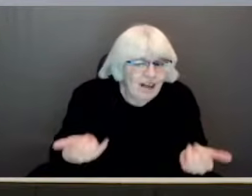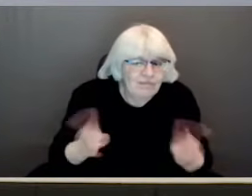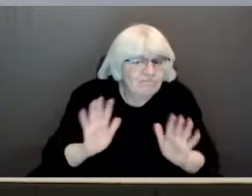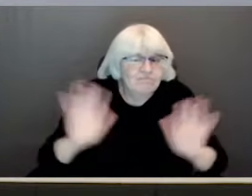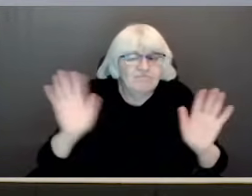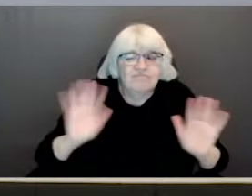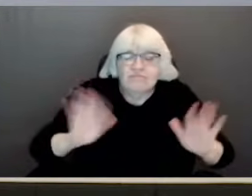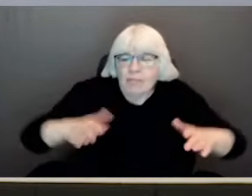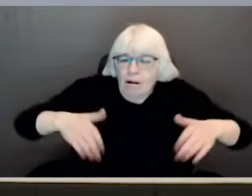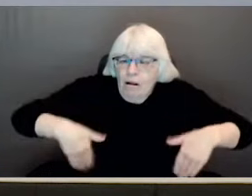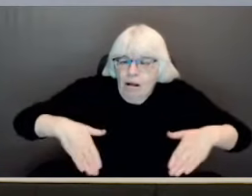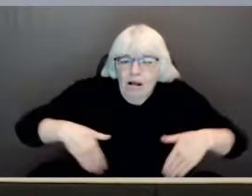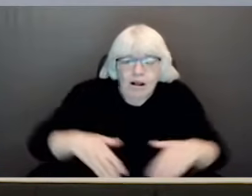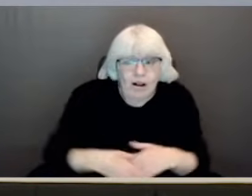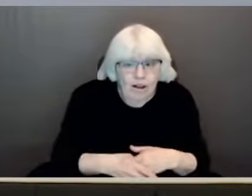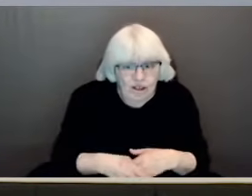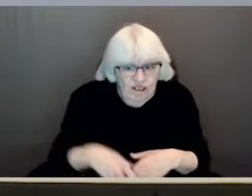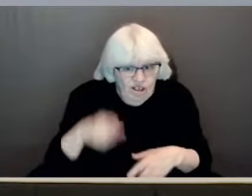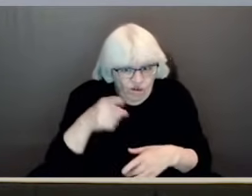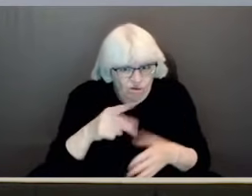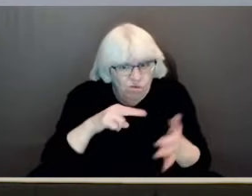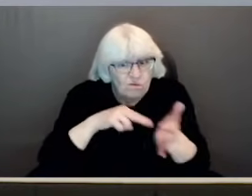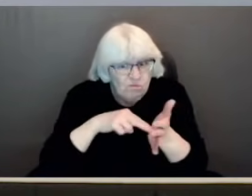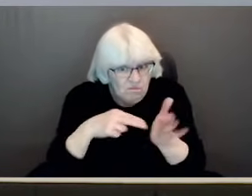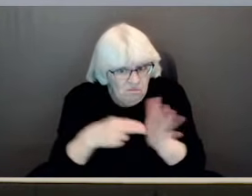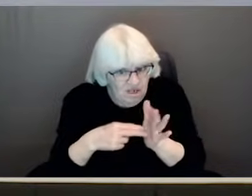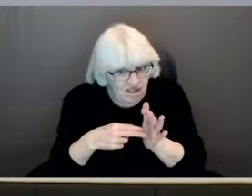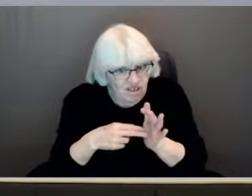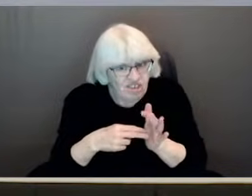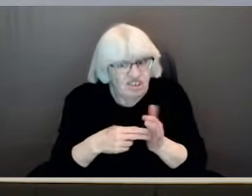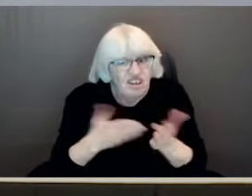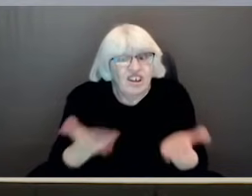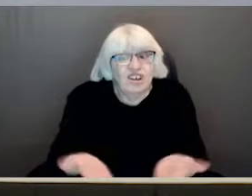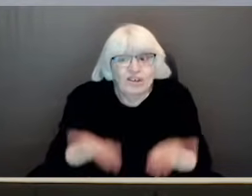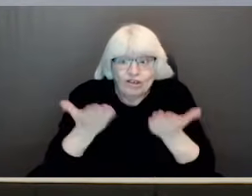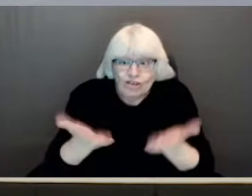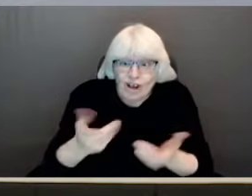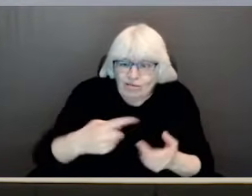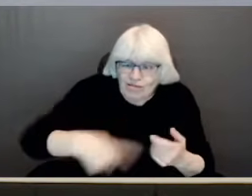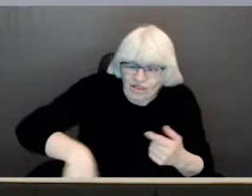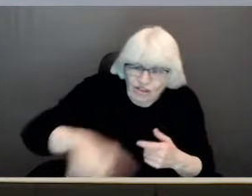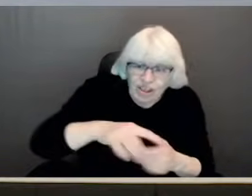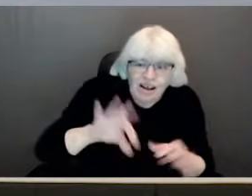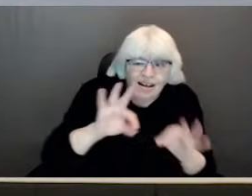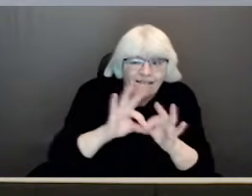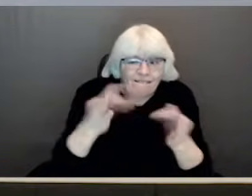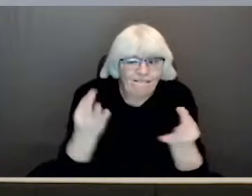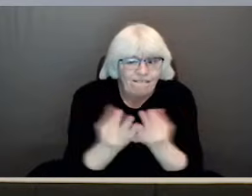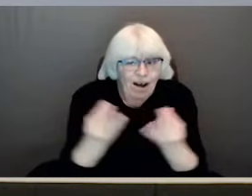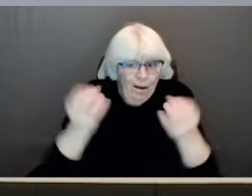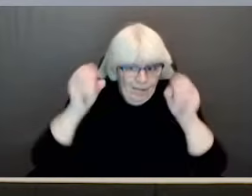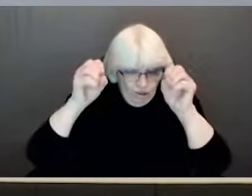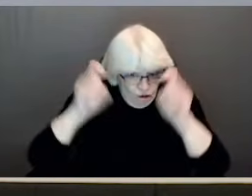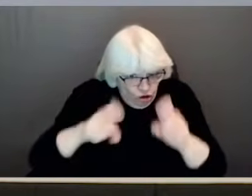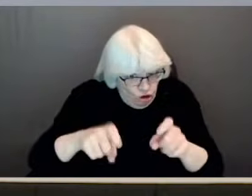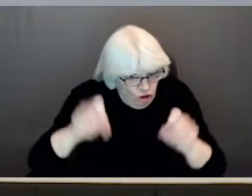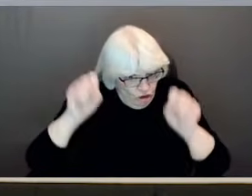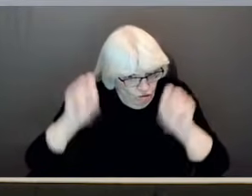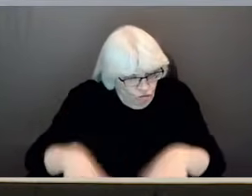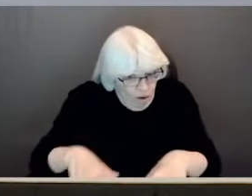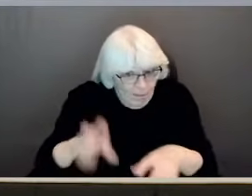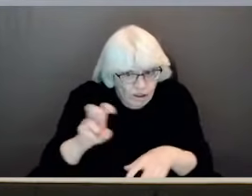to, as you say, some of those areas like Moncton? I think it's a really hard question, Louise, and I know my understanding is that there's